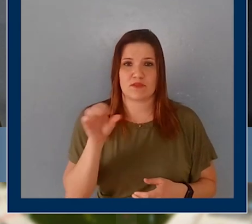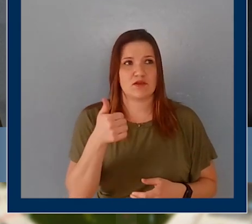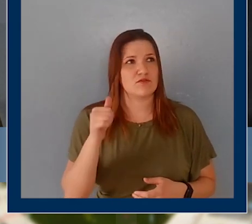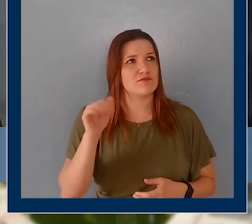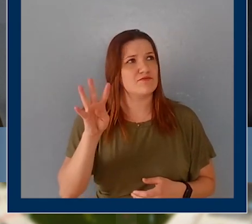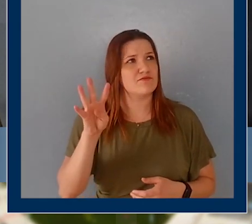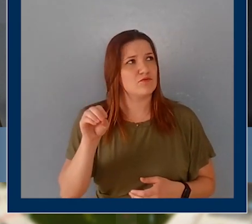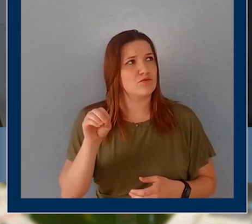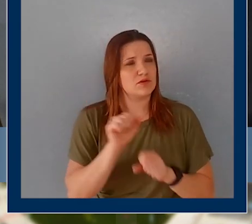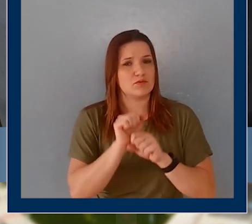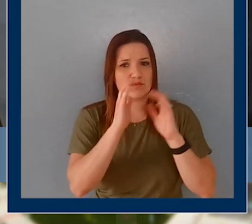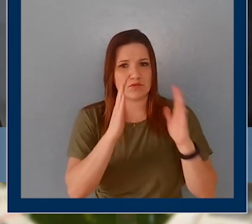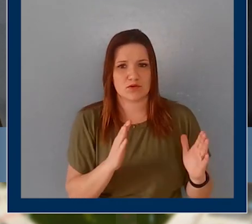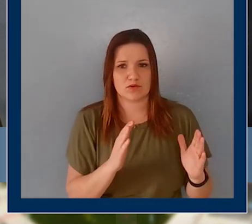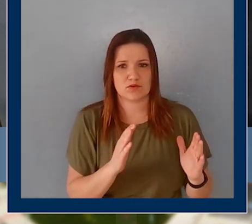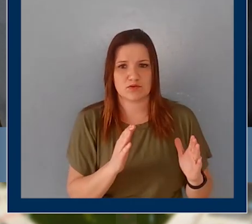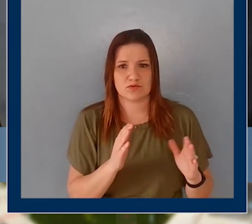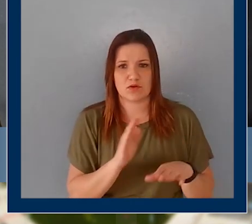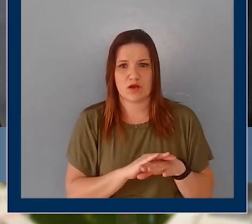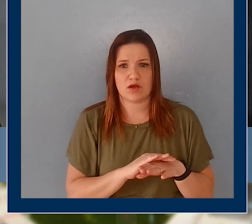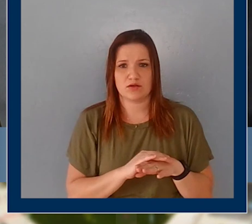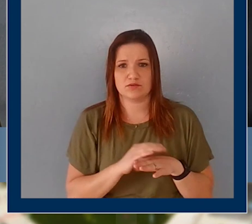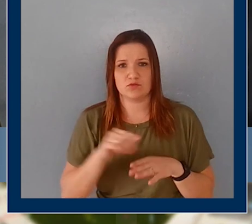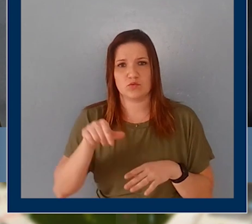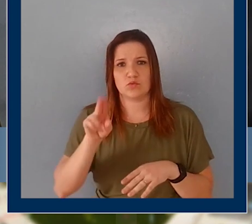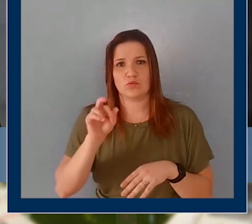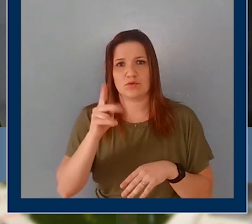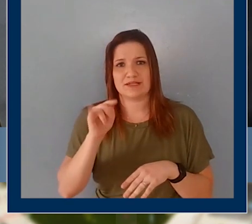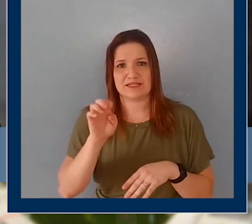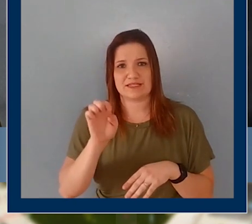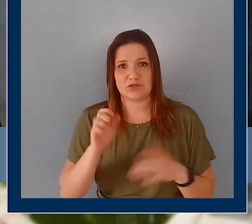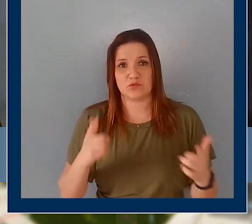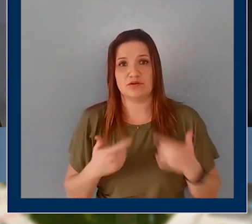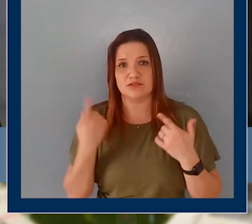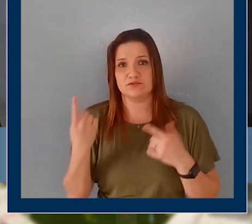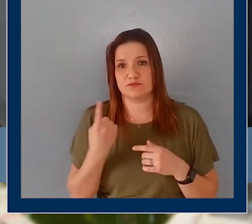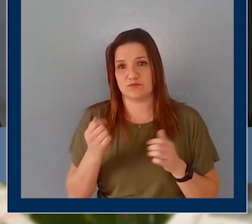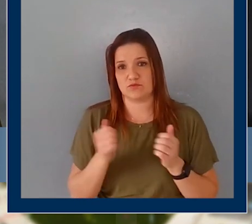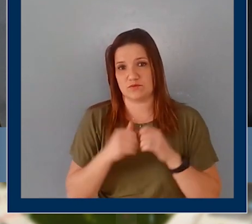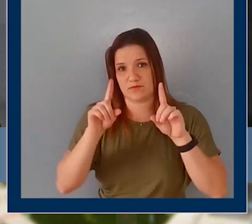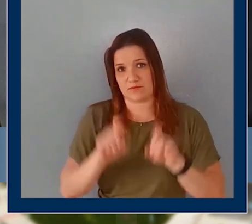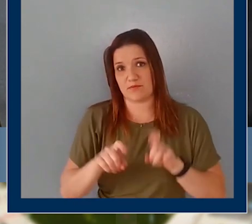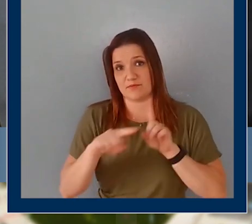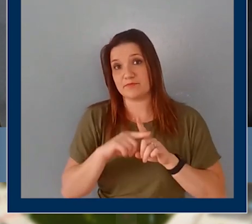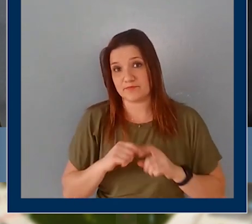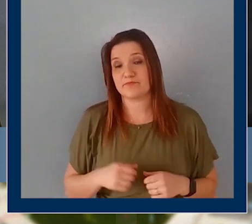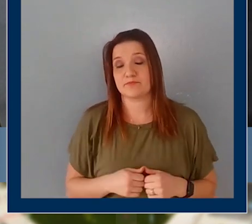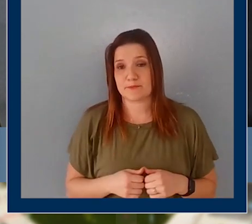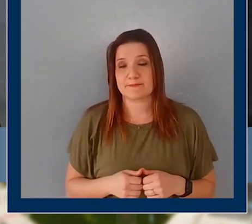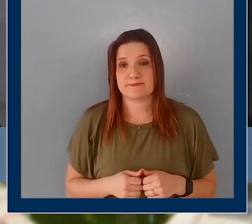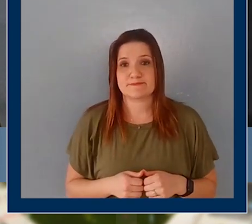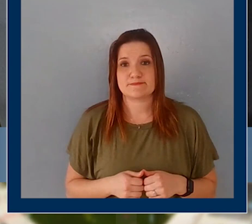them are out. Unfortunately, 5 of our employees right now are hospitalized,